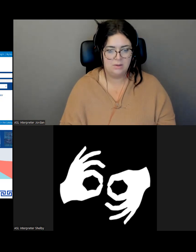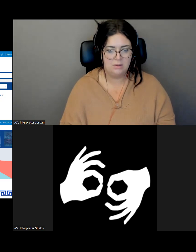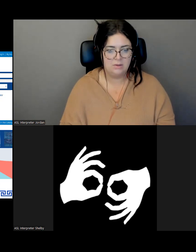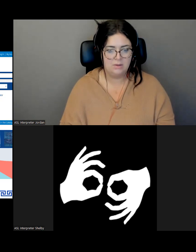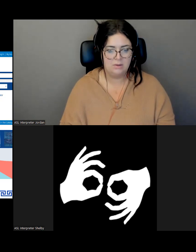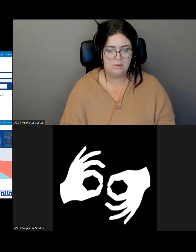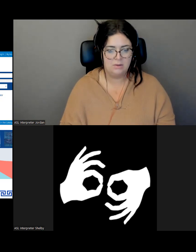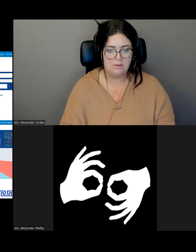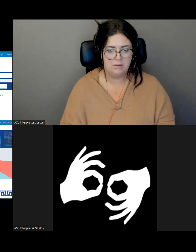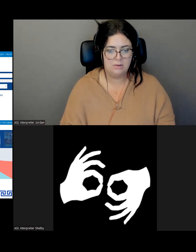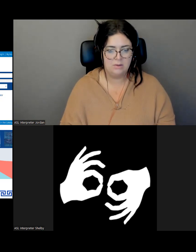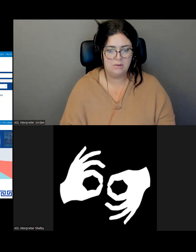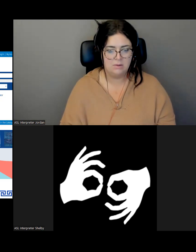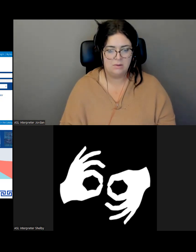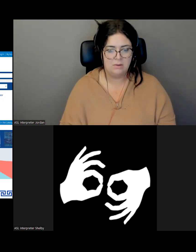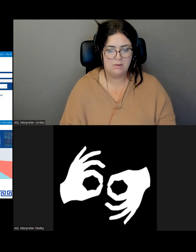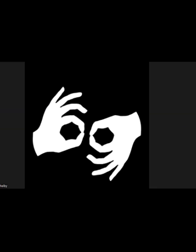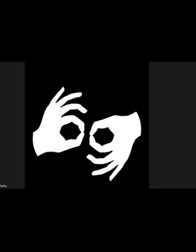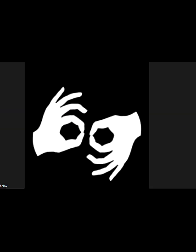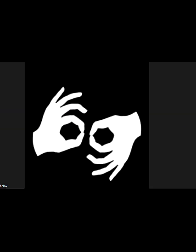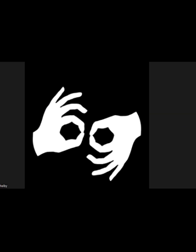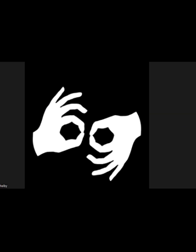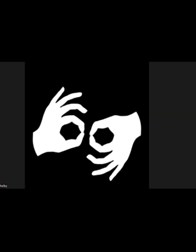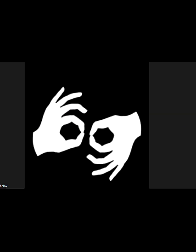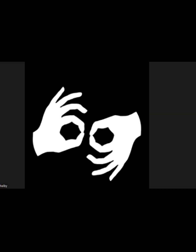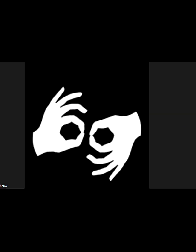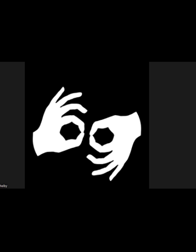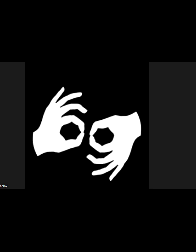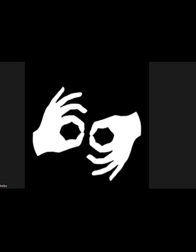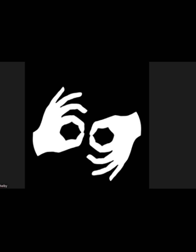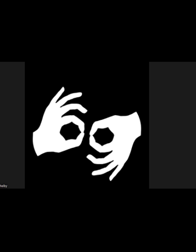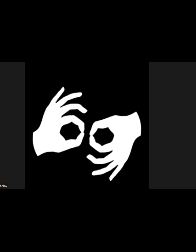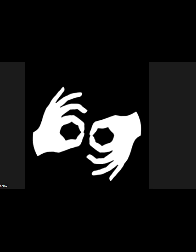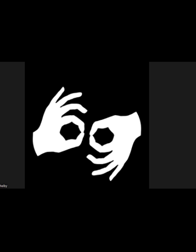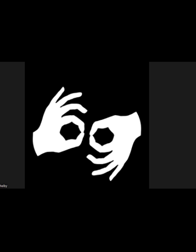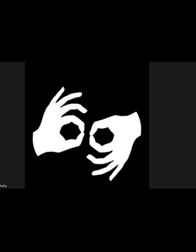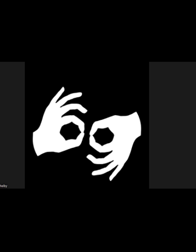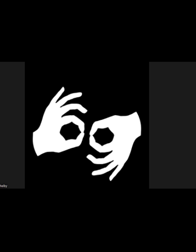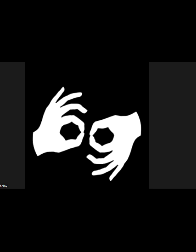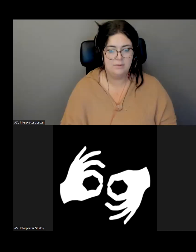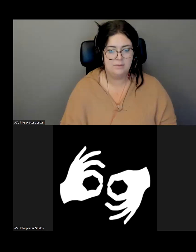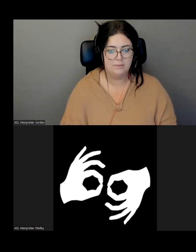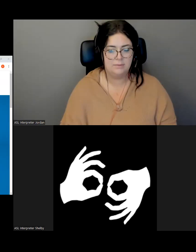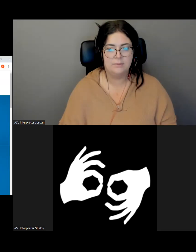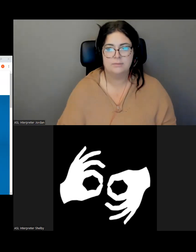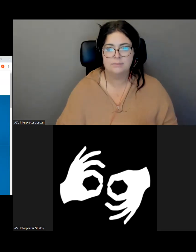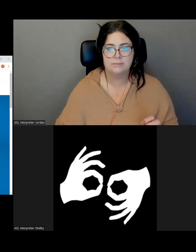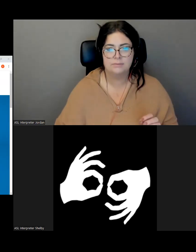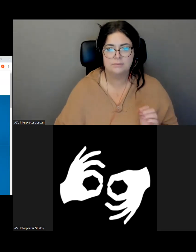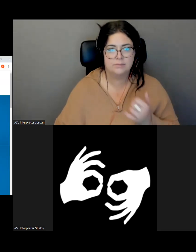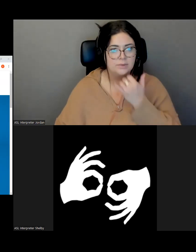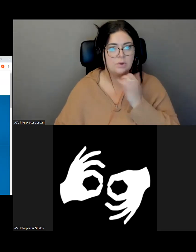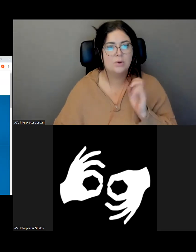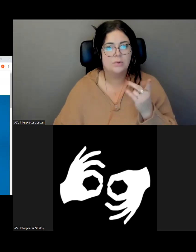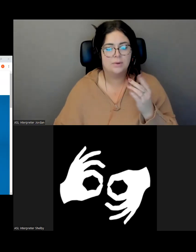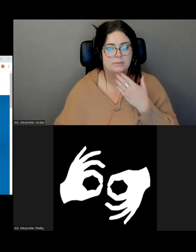So I'm gonna just change, oh, I didn't mean to do that, but that's fine anyways. So how